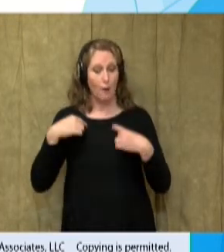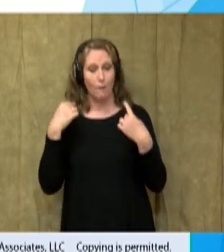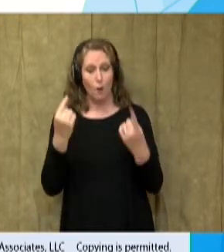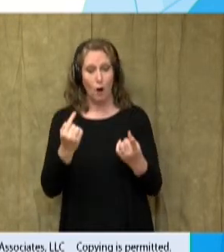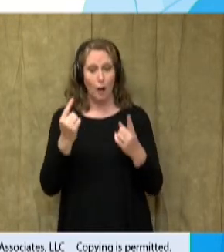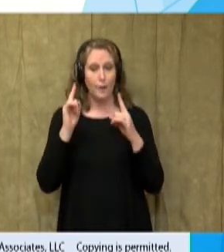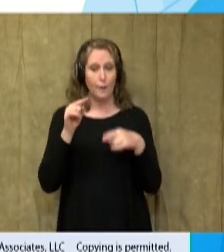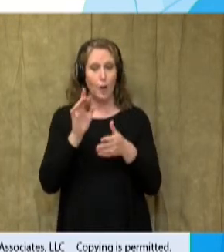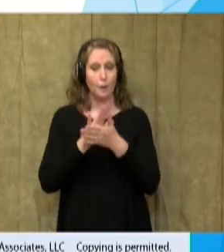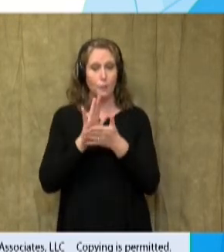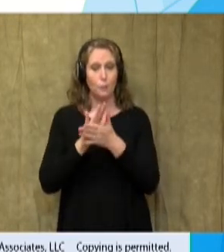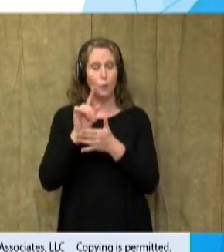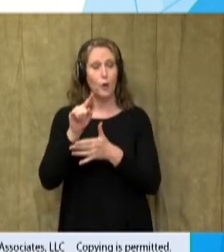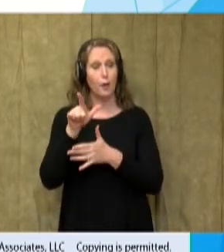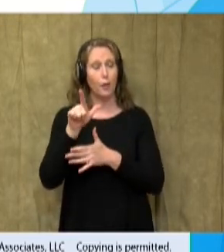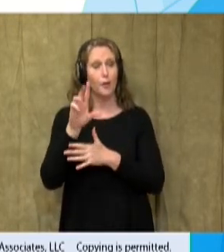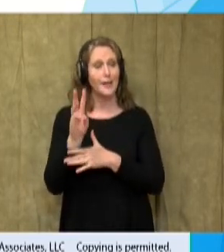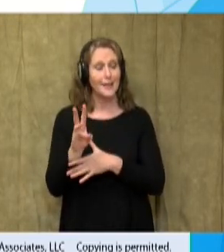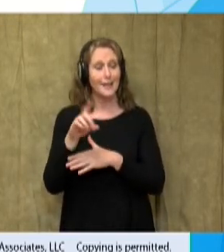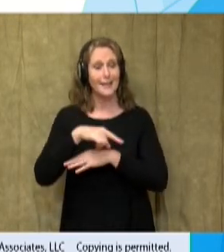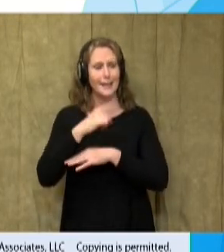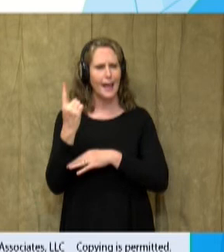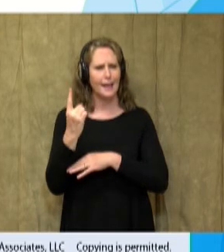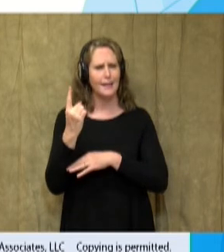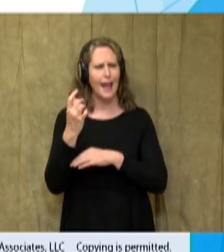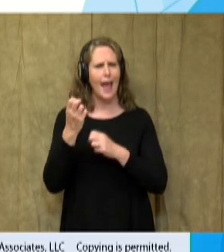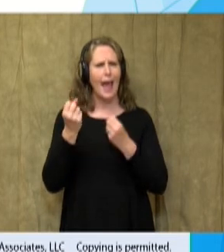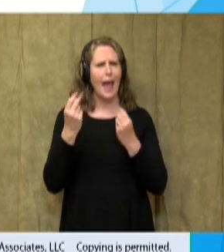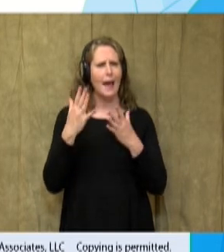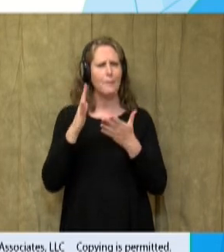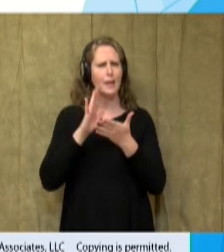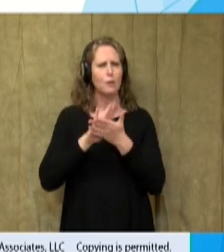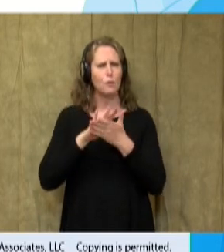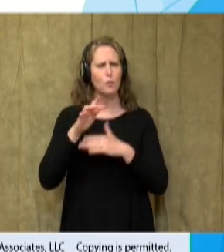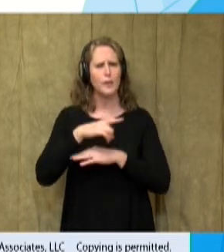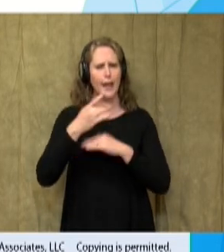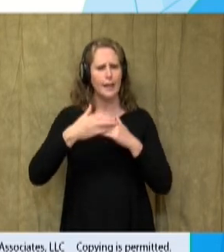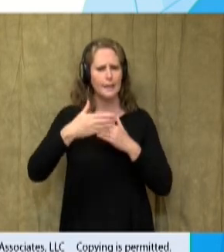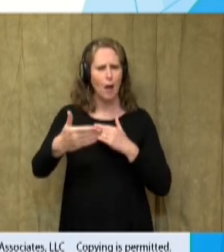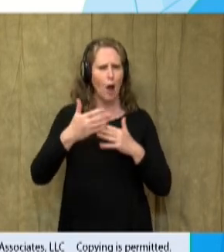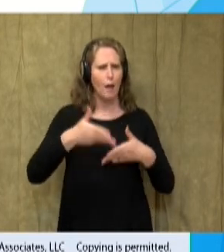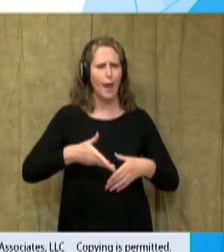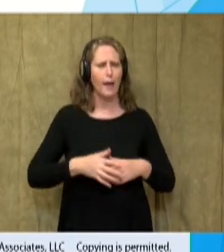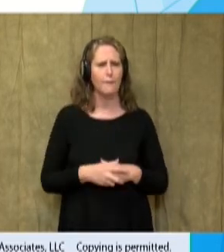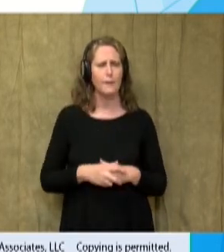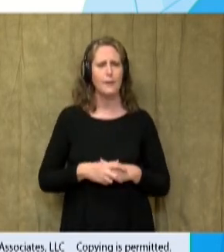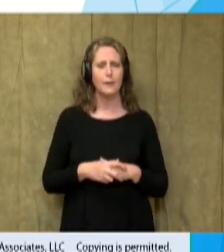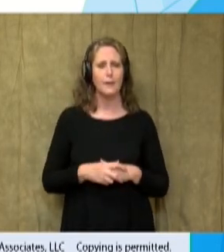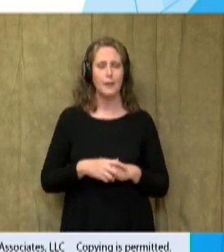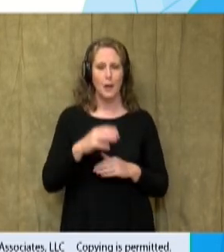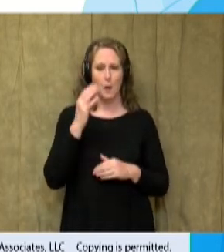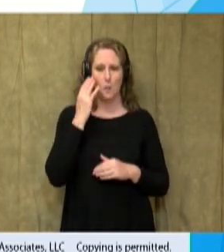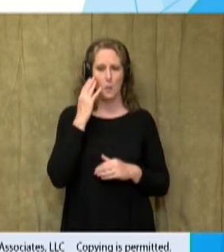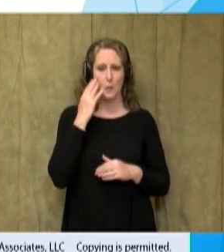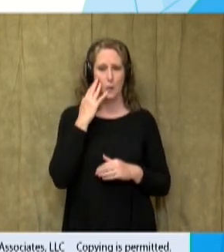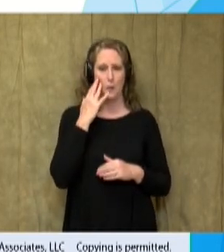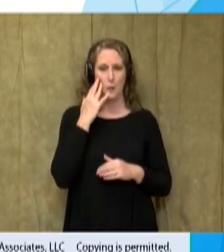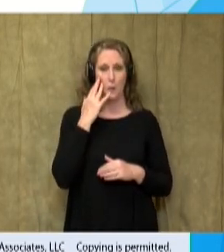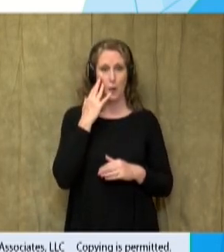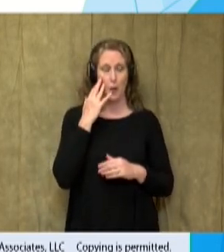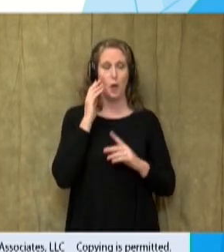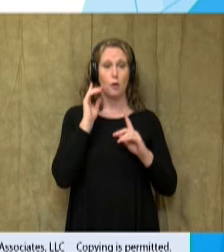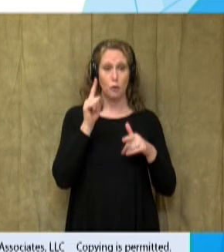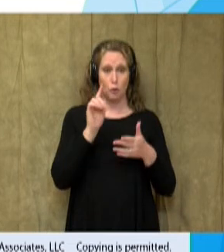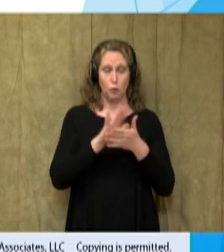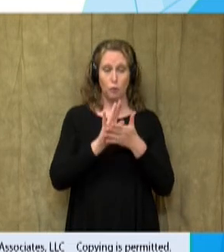many school days are left? So what do we want to know from this problem? We know that they go to